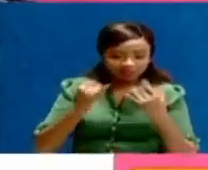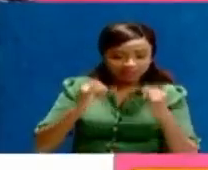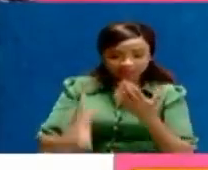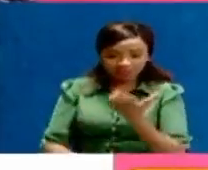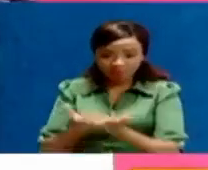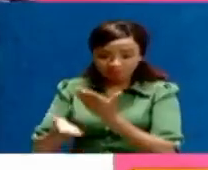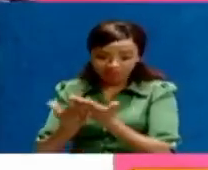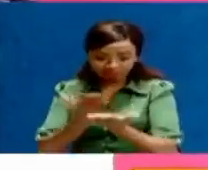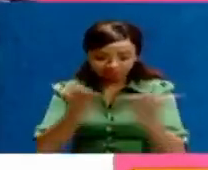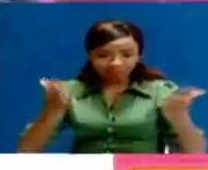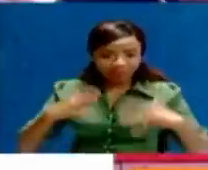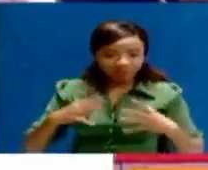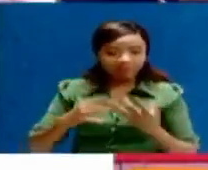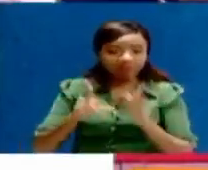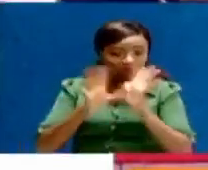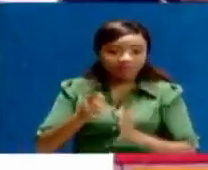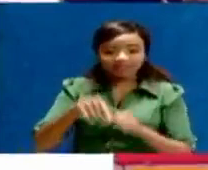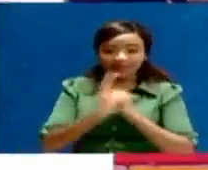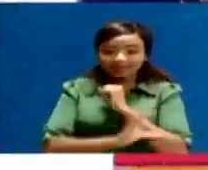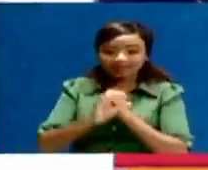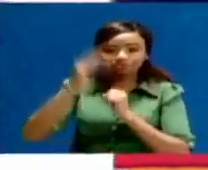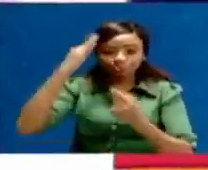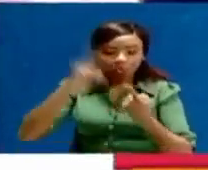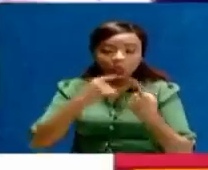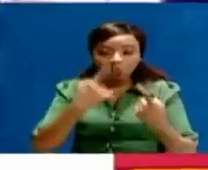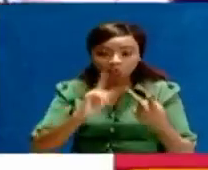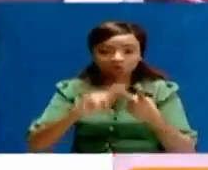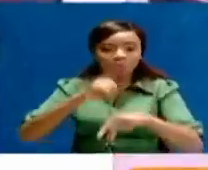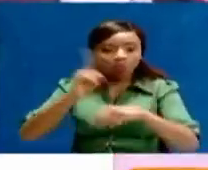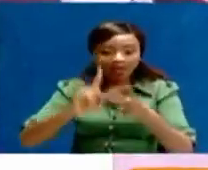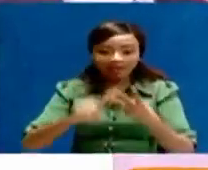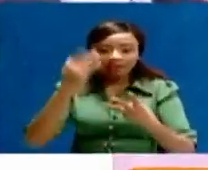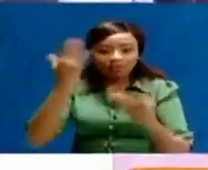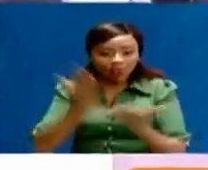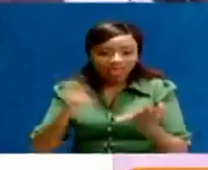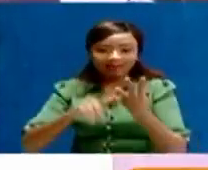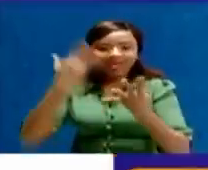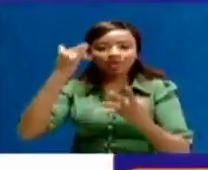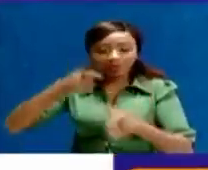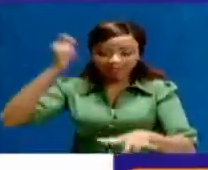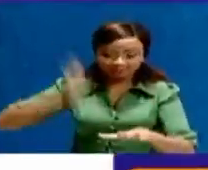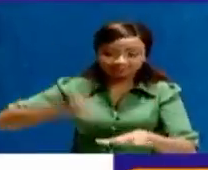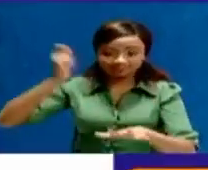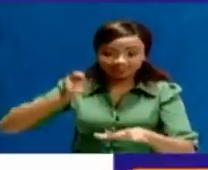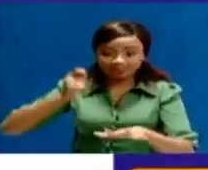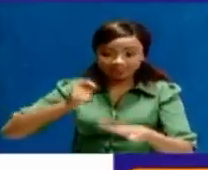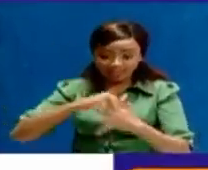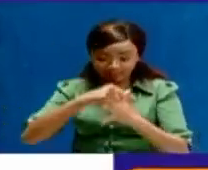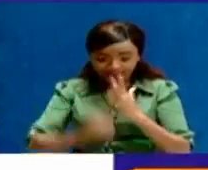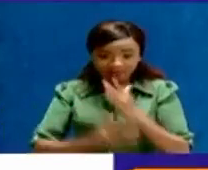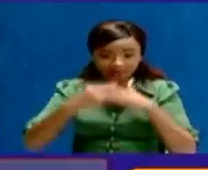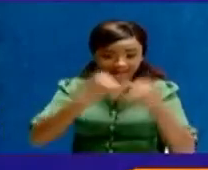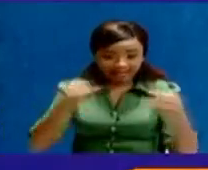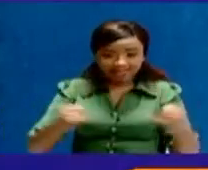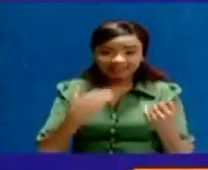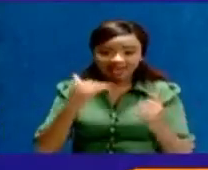prosecutors in the country determine who, when, where, and why they are to make a decision to charge. The key features of the guideline